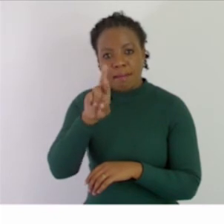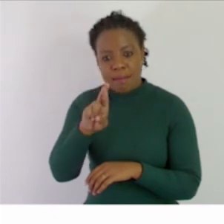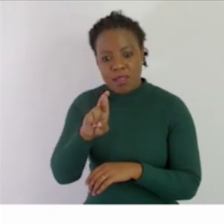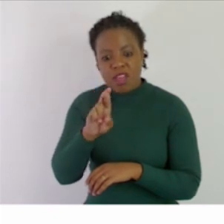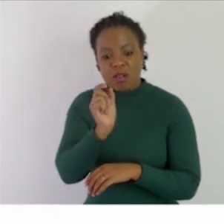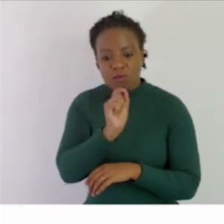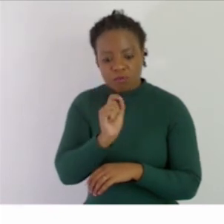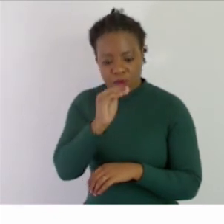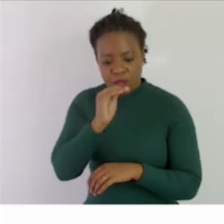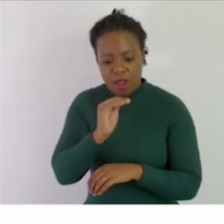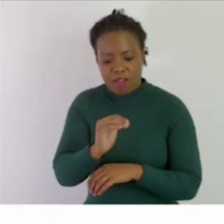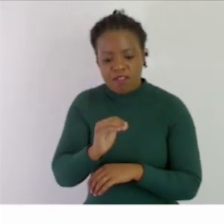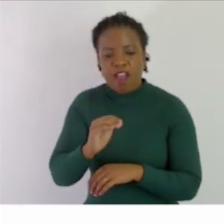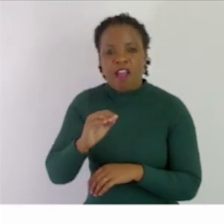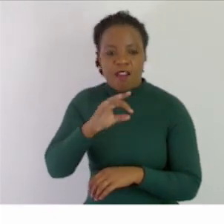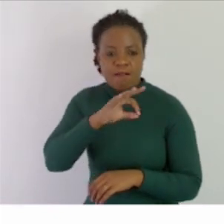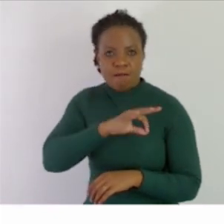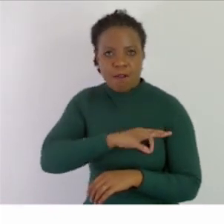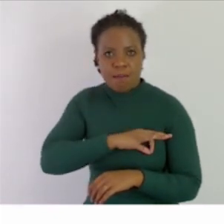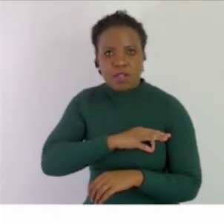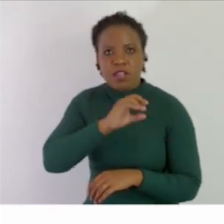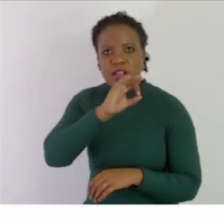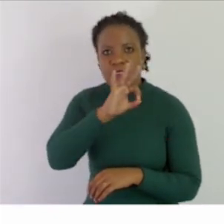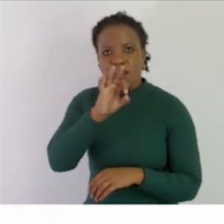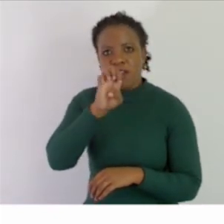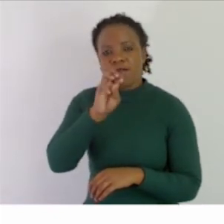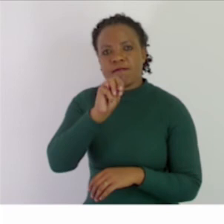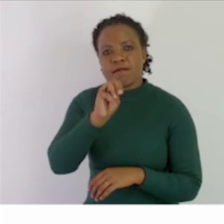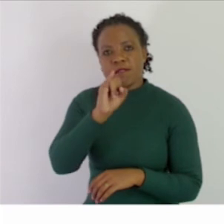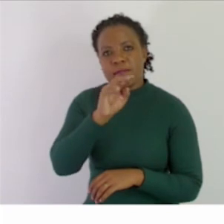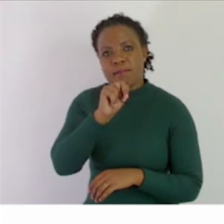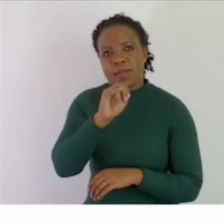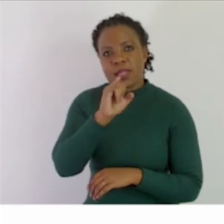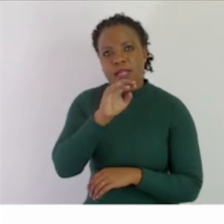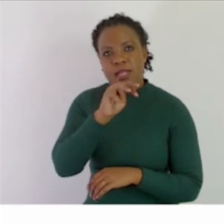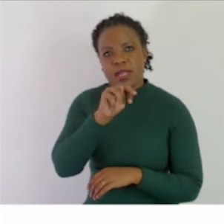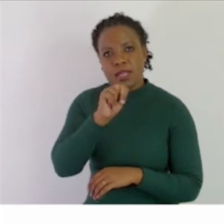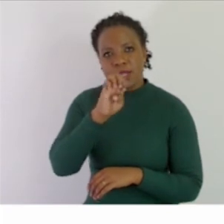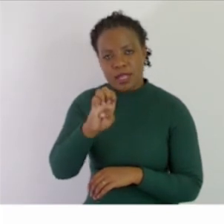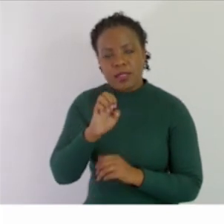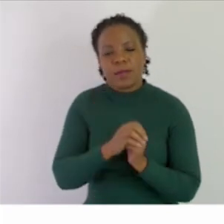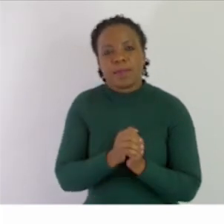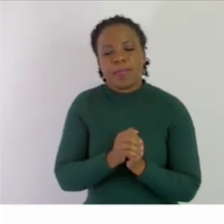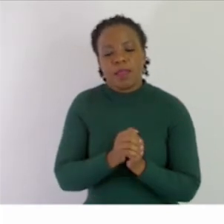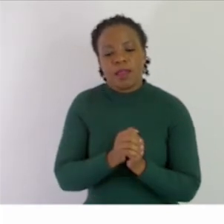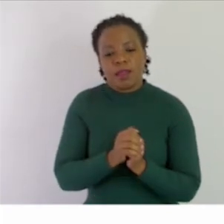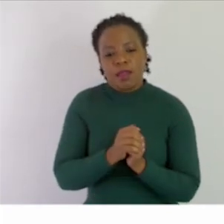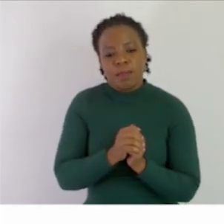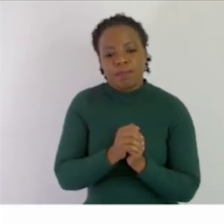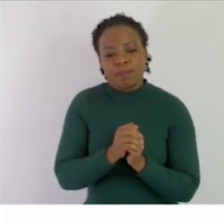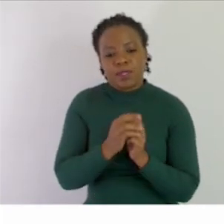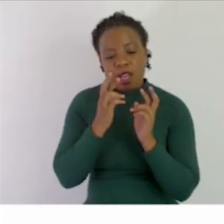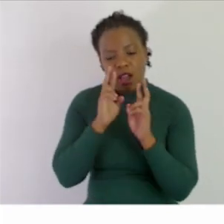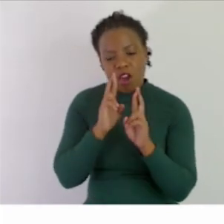feminine, right? So, boys and girls, I think, or I want to understand that you still remember